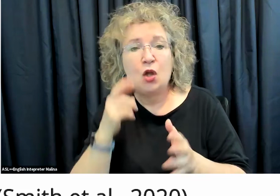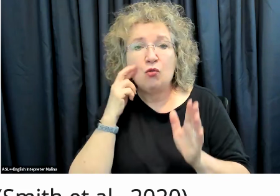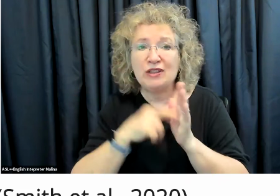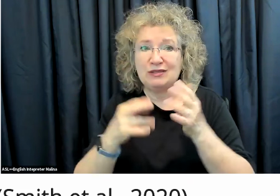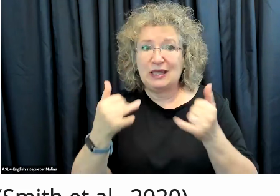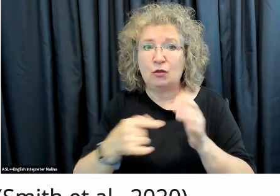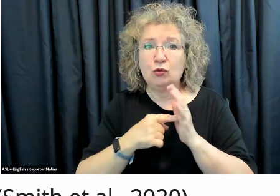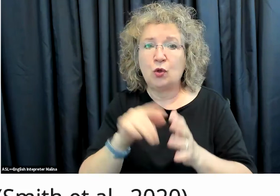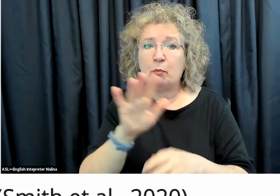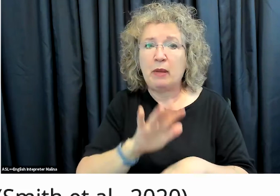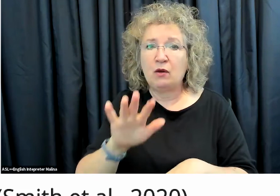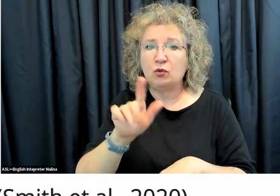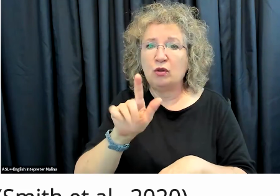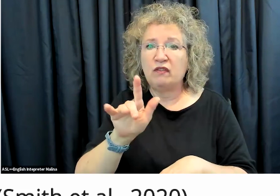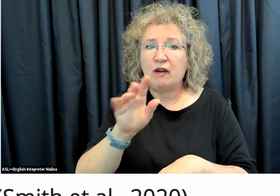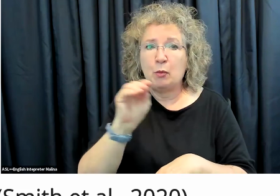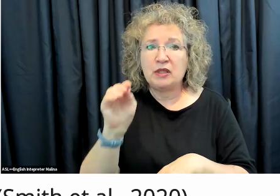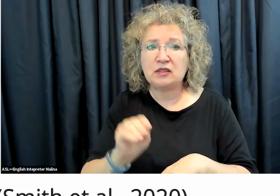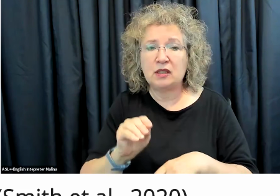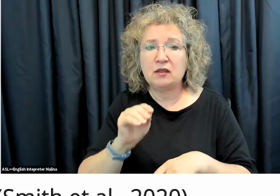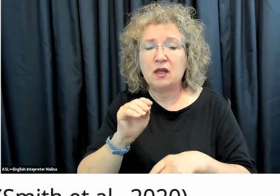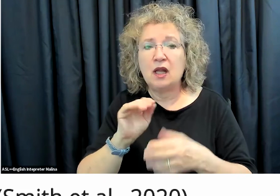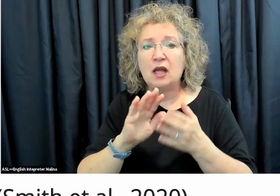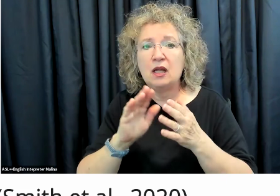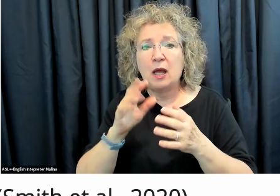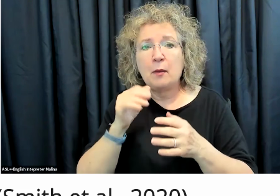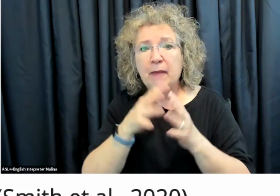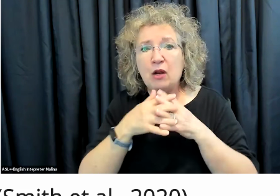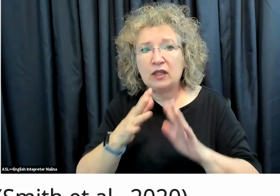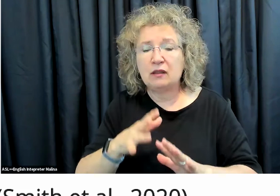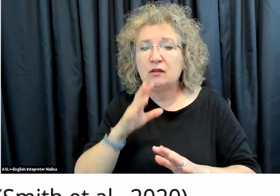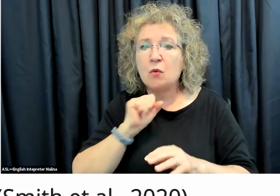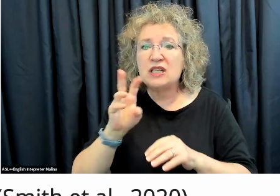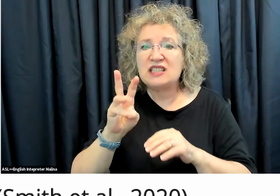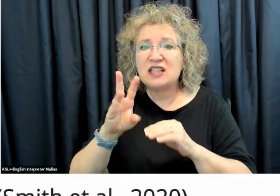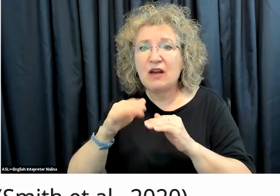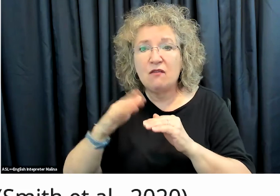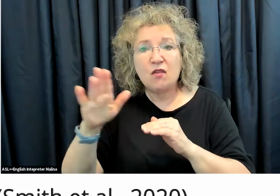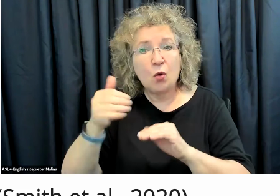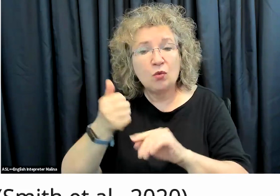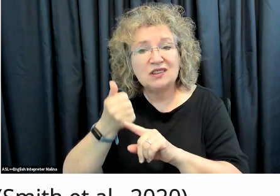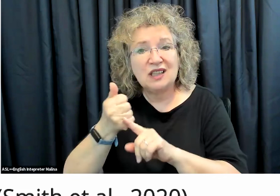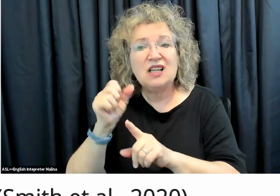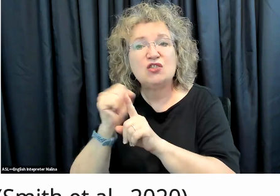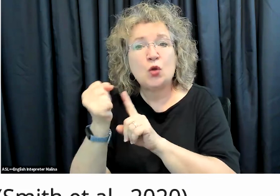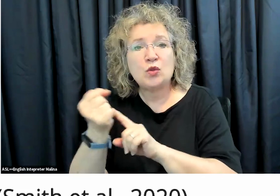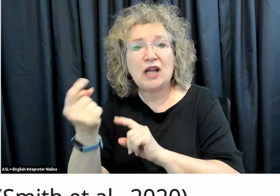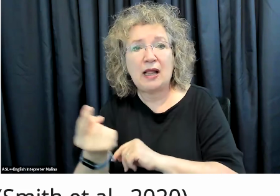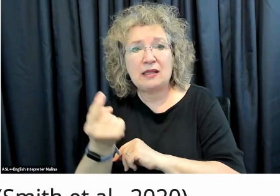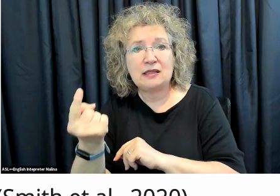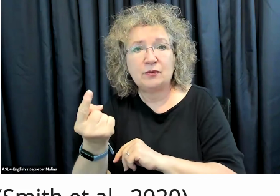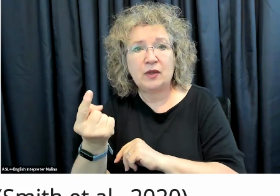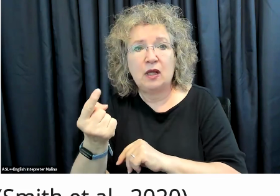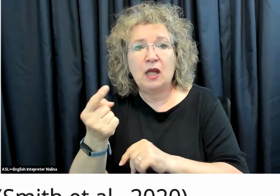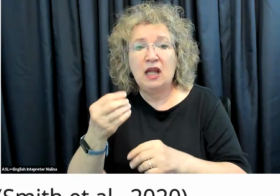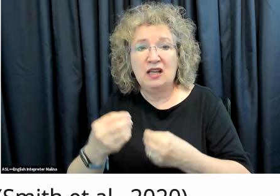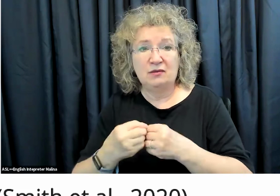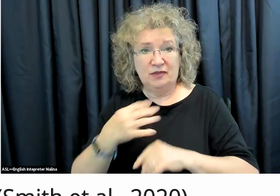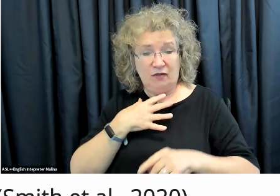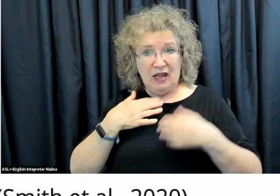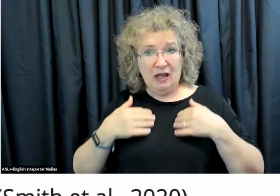and the health effects are comparable to smoking or obesity, with increased risk of premature mortality. So addressing